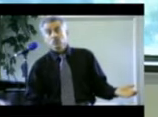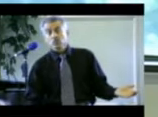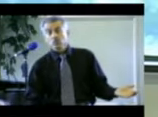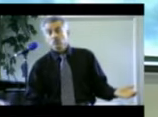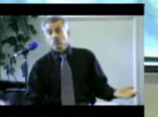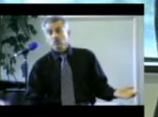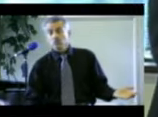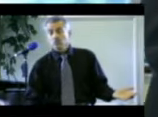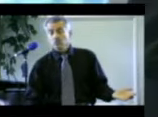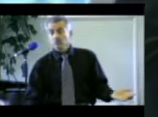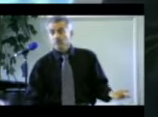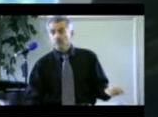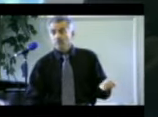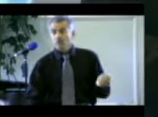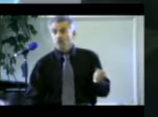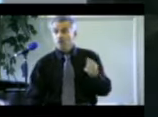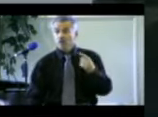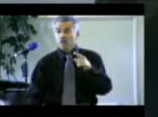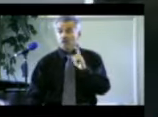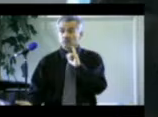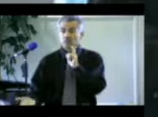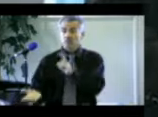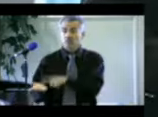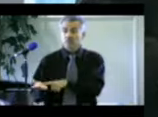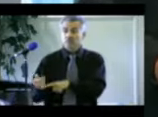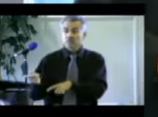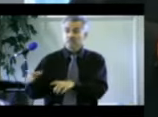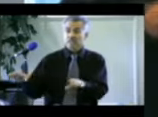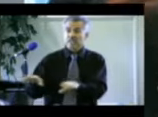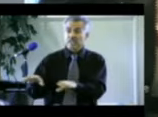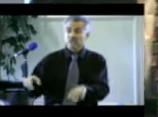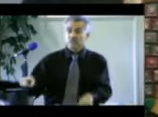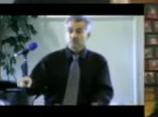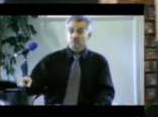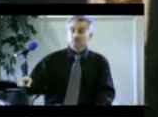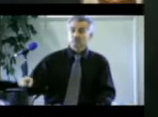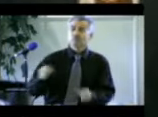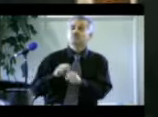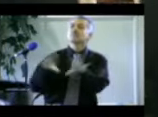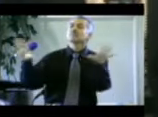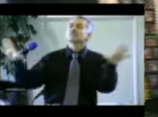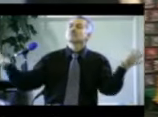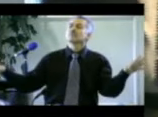He became aware that his action had been revealed.